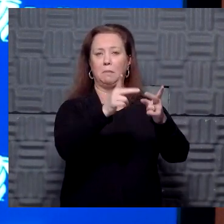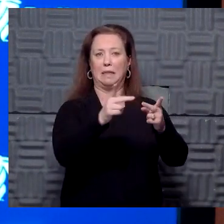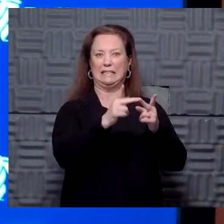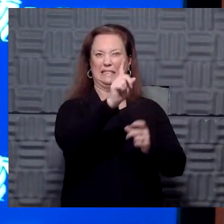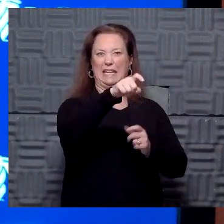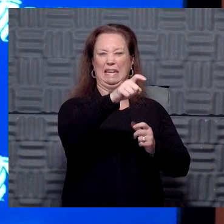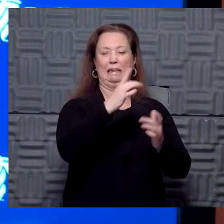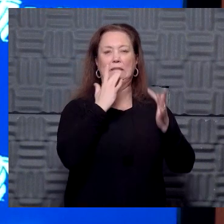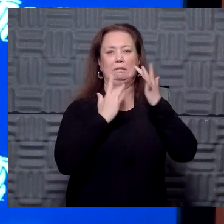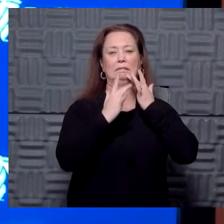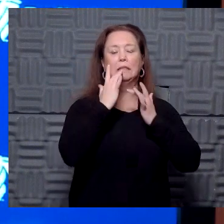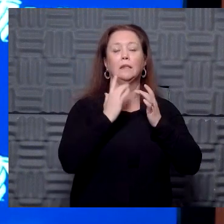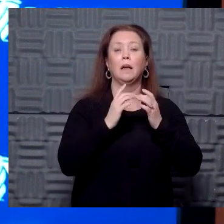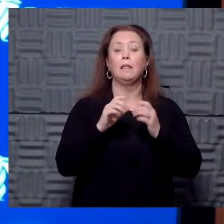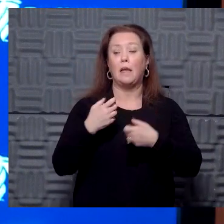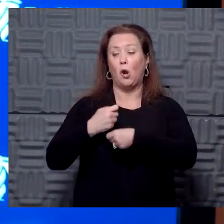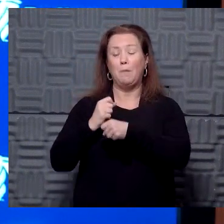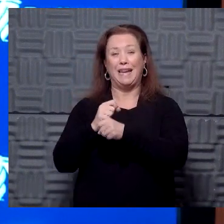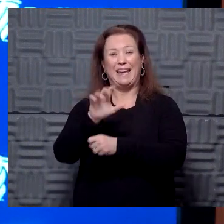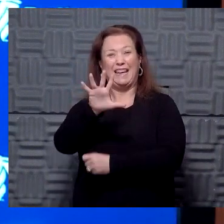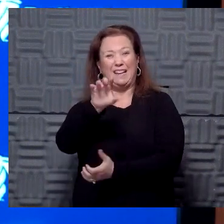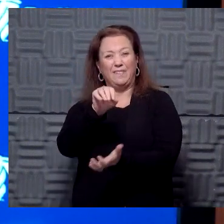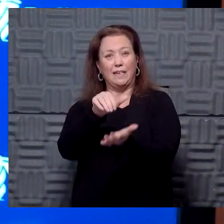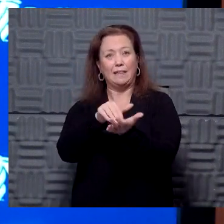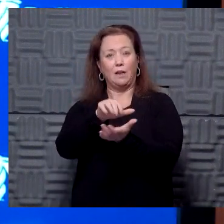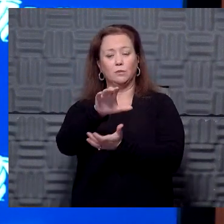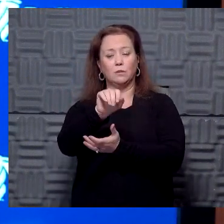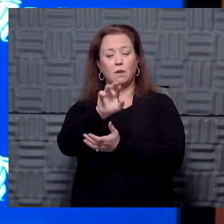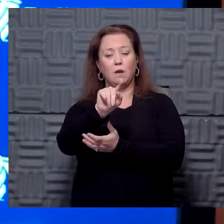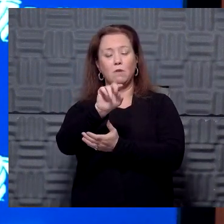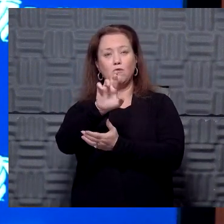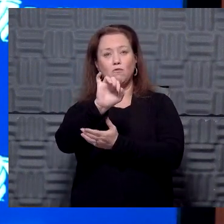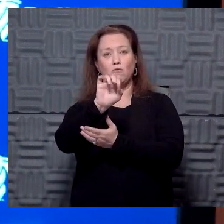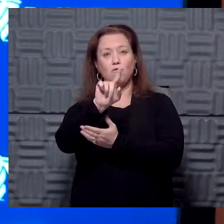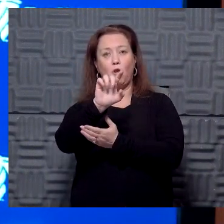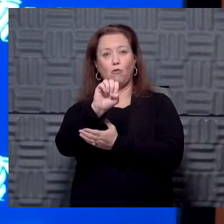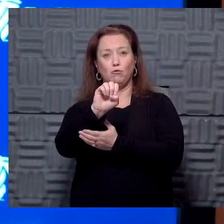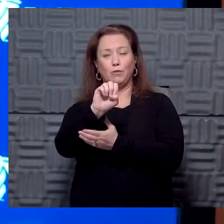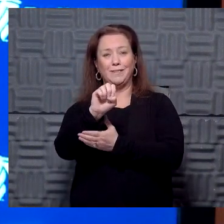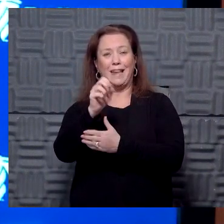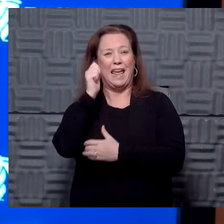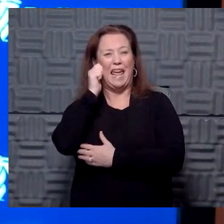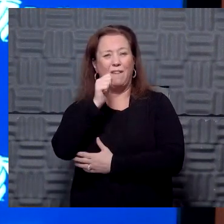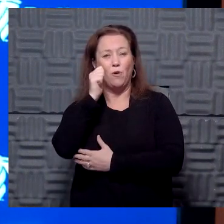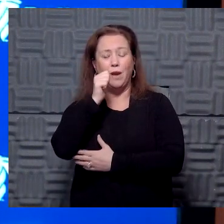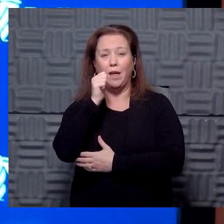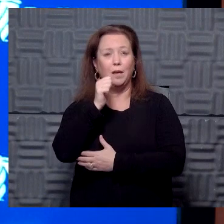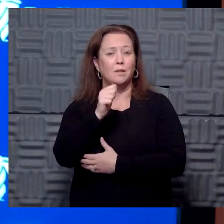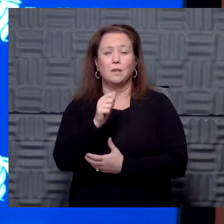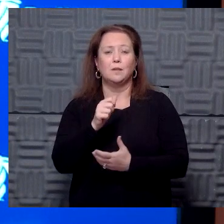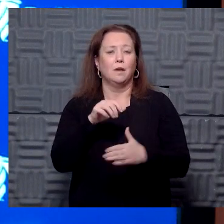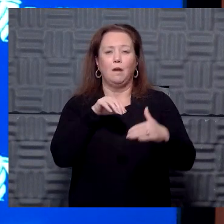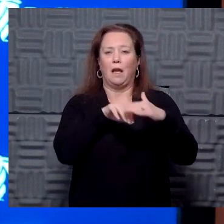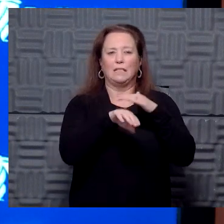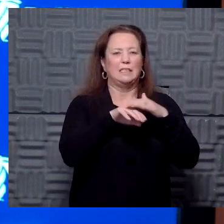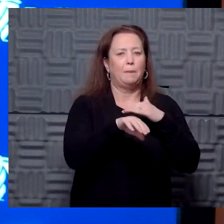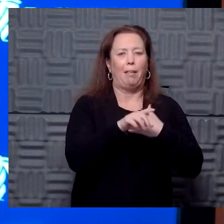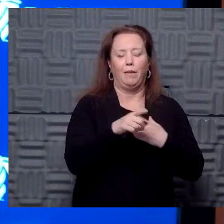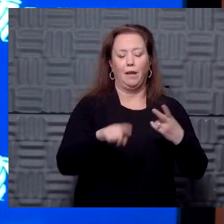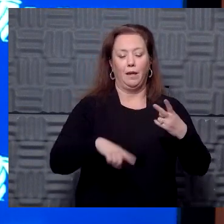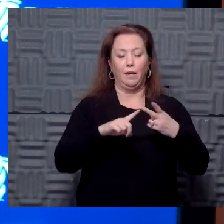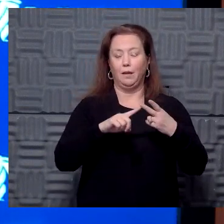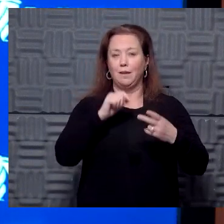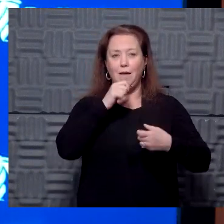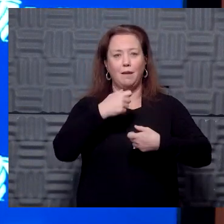50,000 cartridges a day, and so between the inaccessibility of the devices and the inability of the manufacturer to make